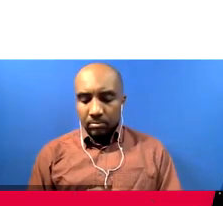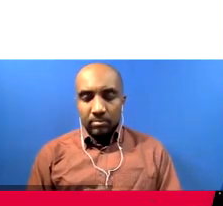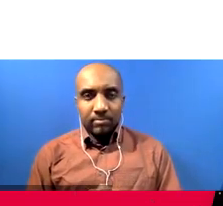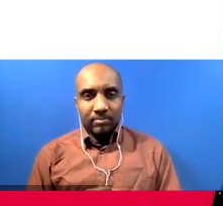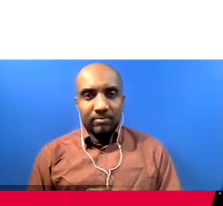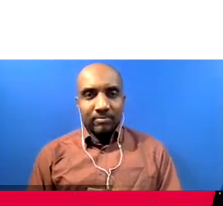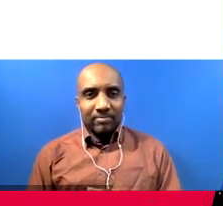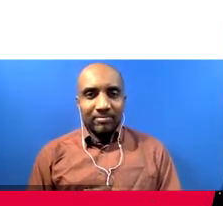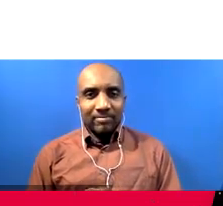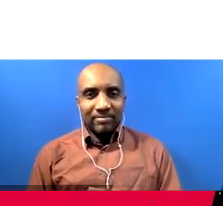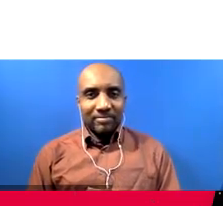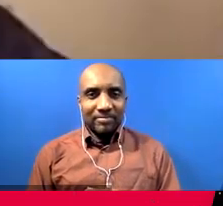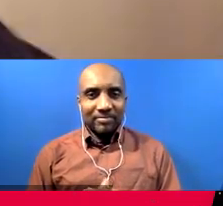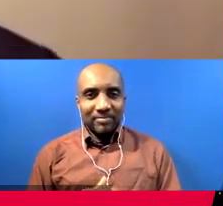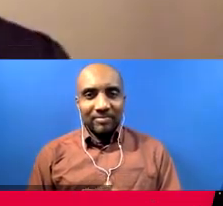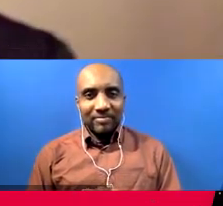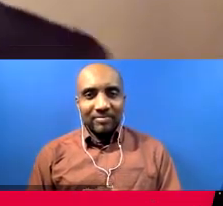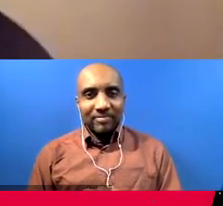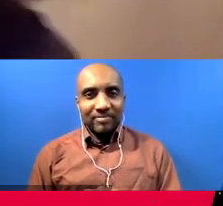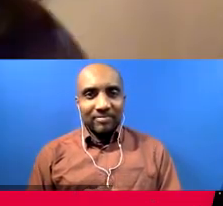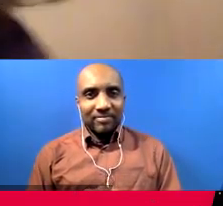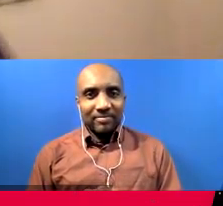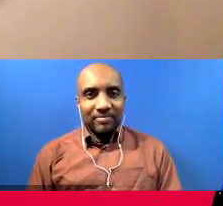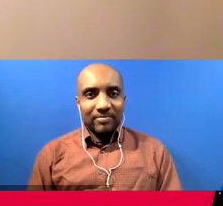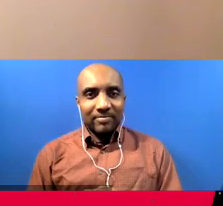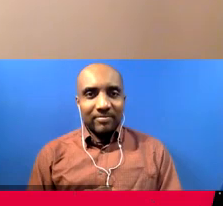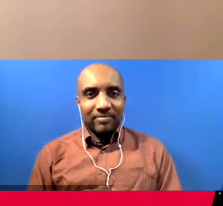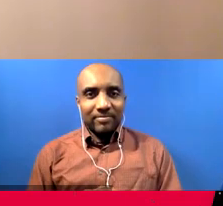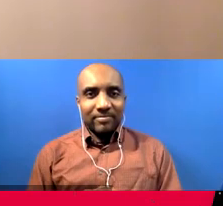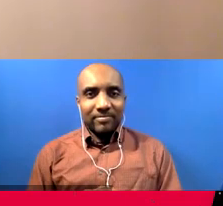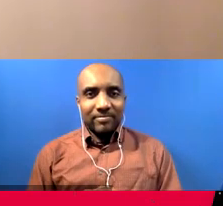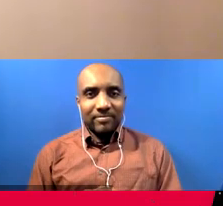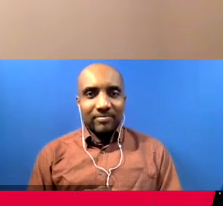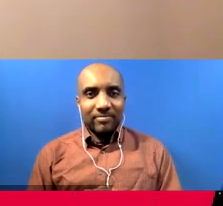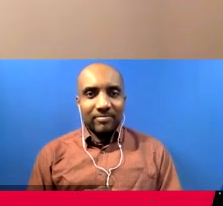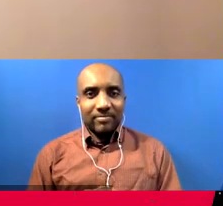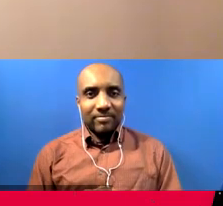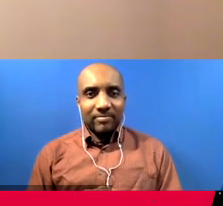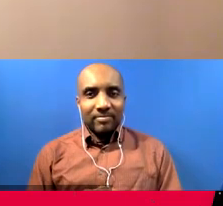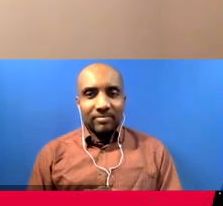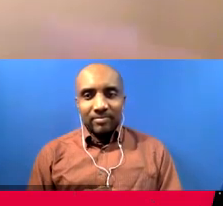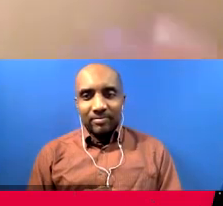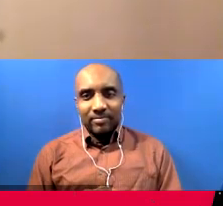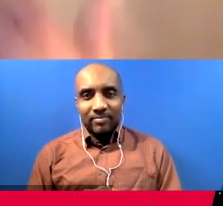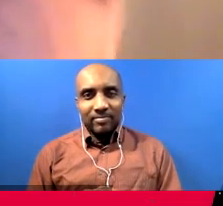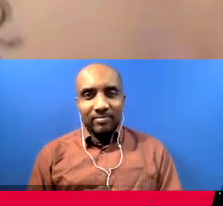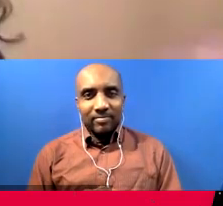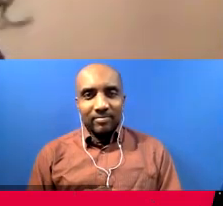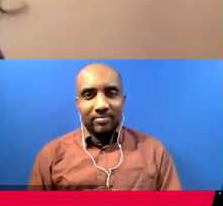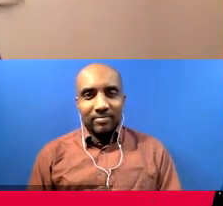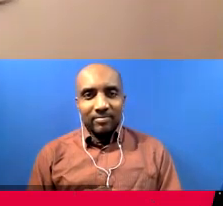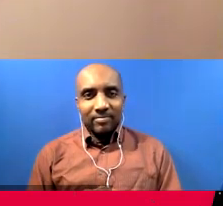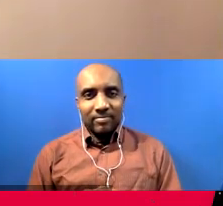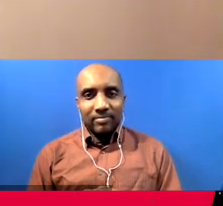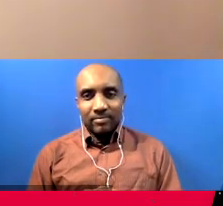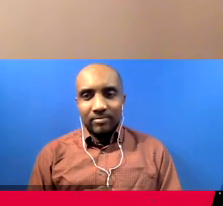justice for the planet includes justice for everything else as well. Yeah, no, this is how I end every thought in my